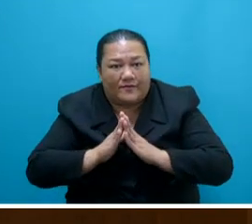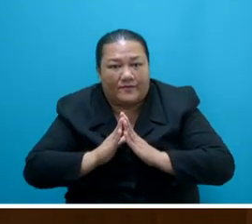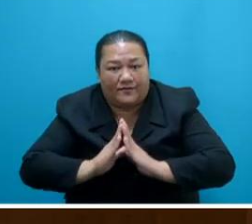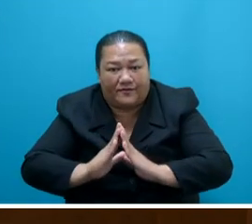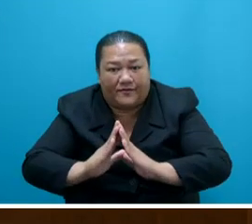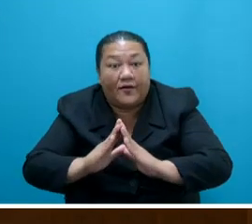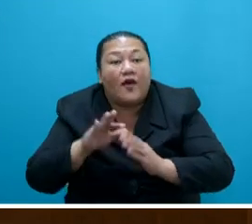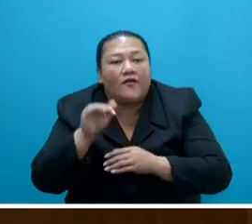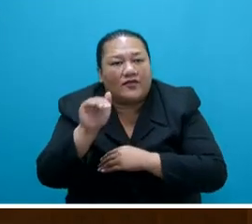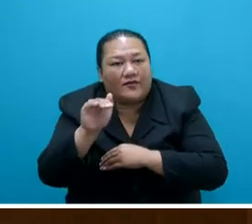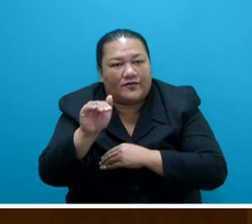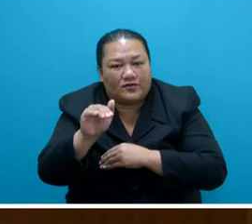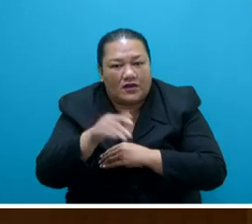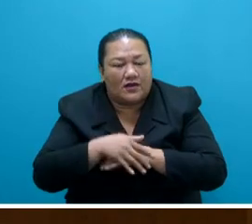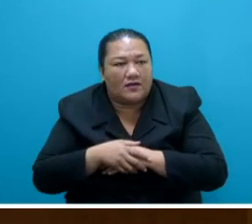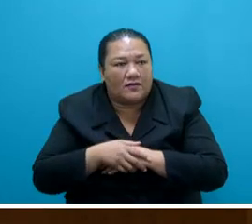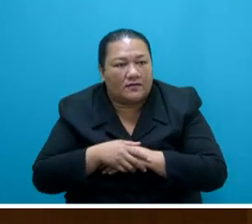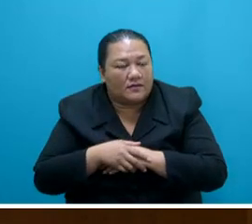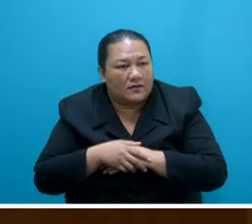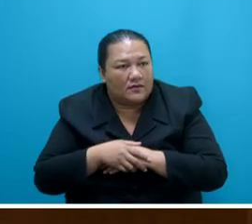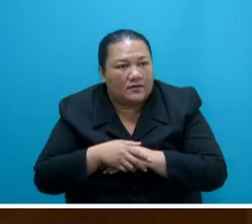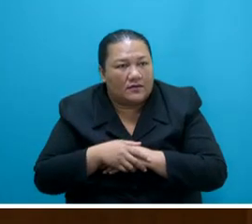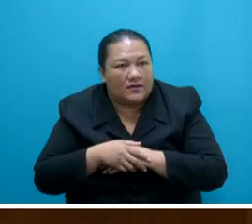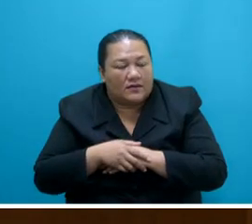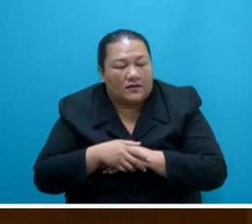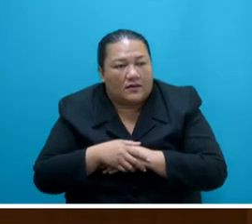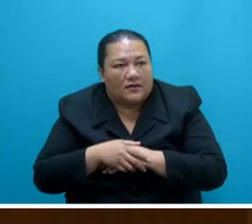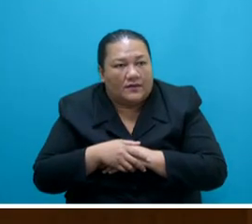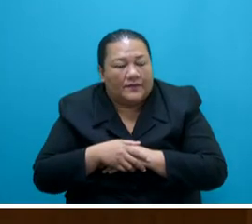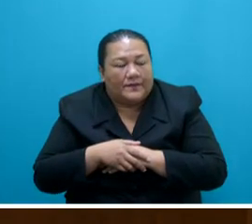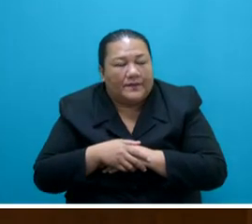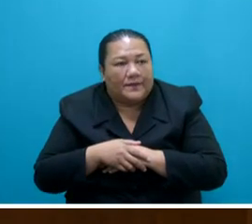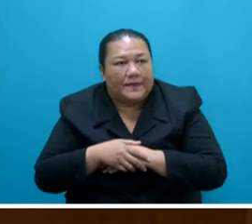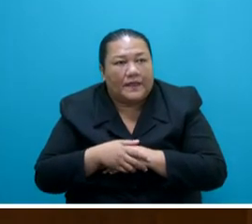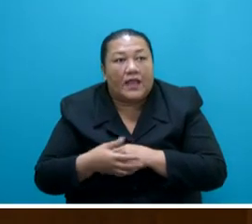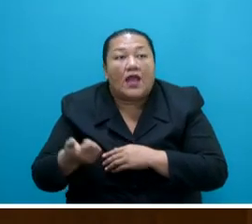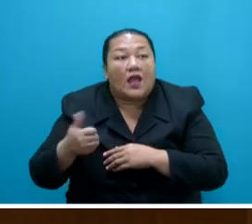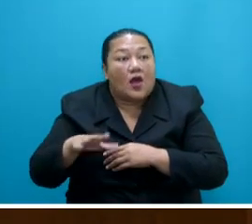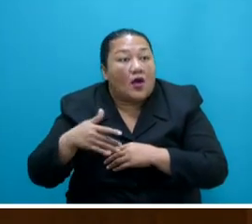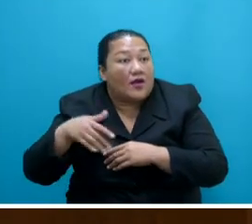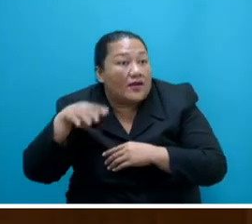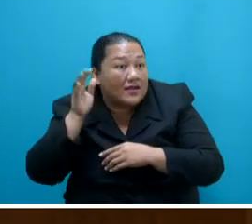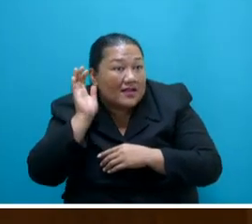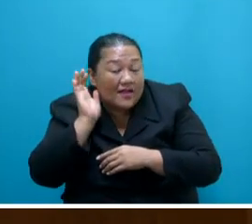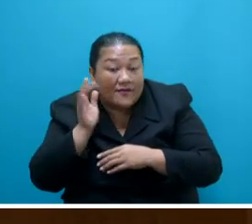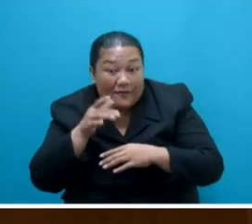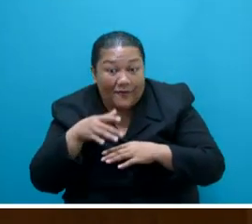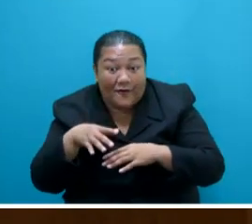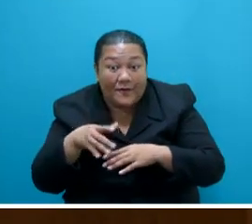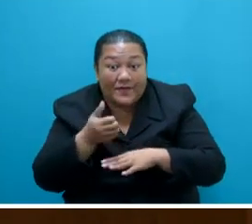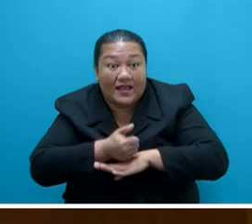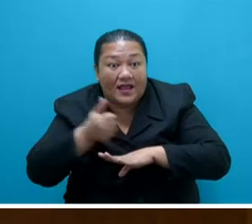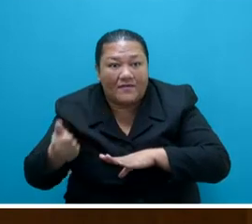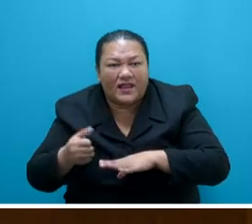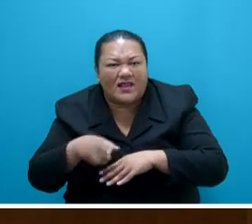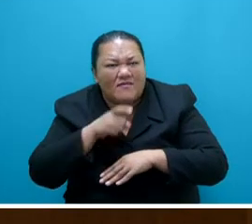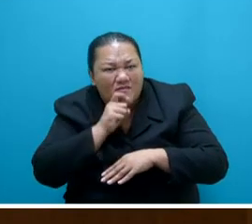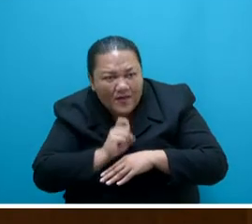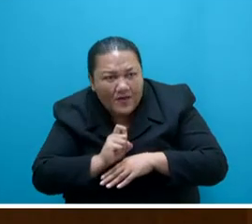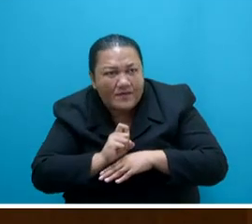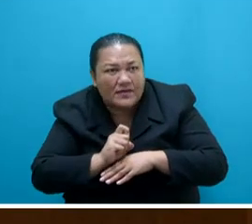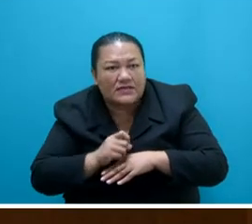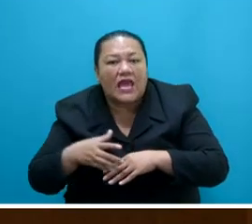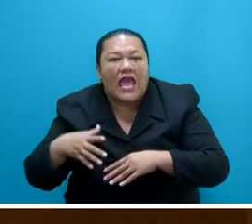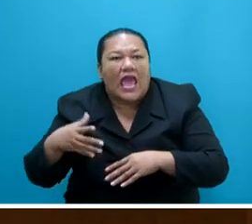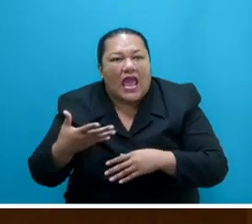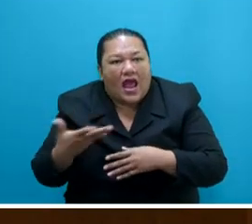future, and they have heard from a government who actually believes in the talents, in the abilities and ambition